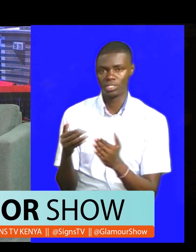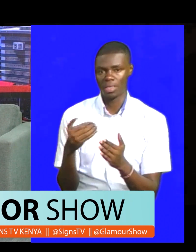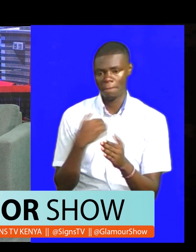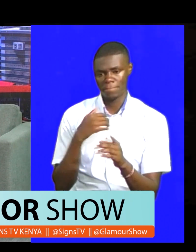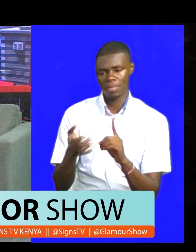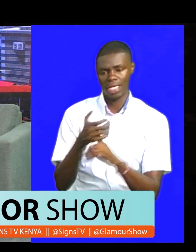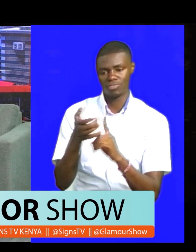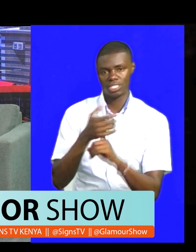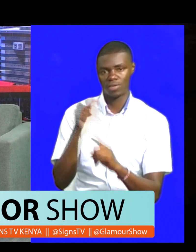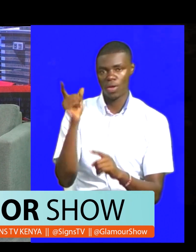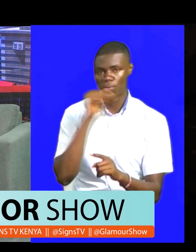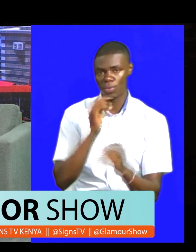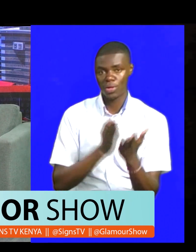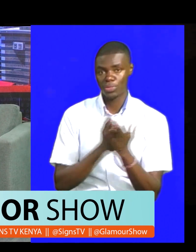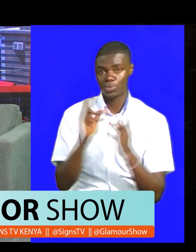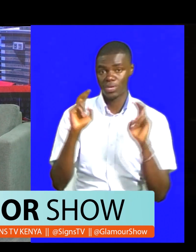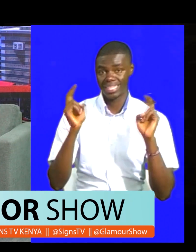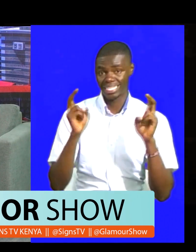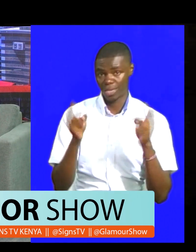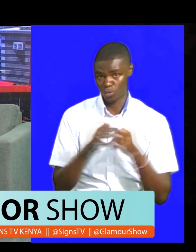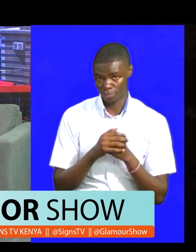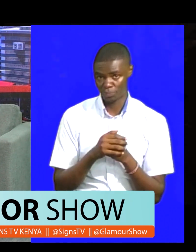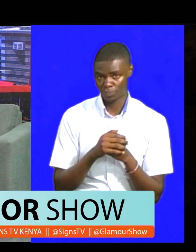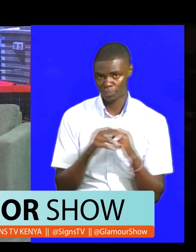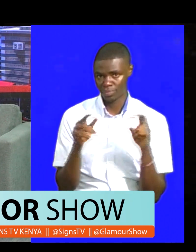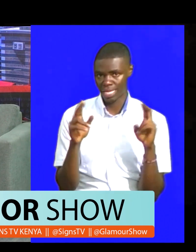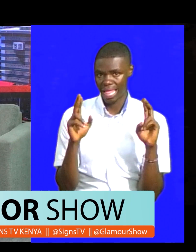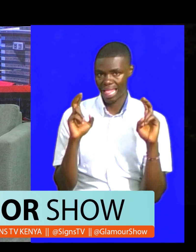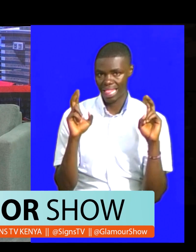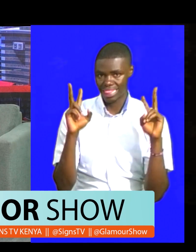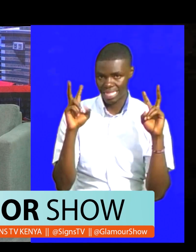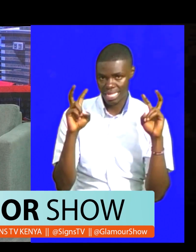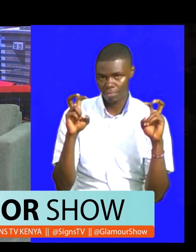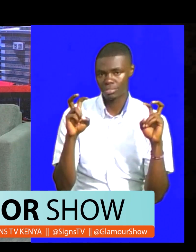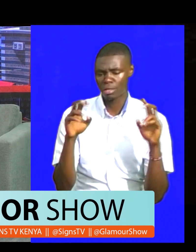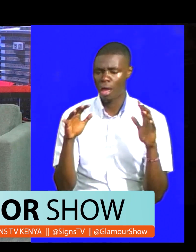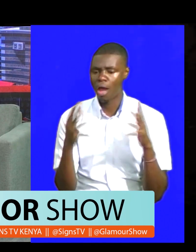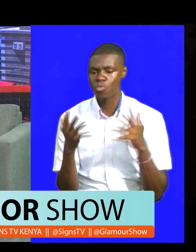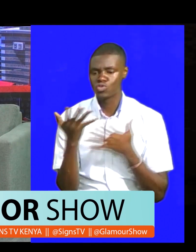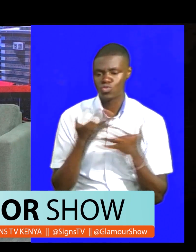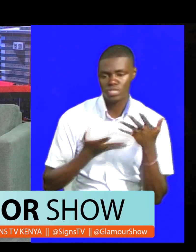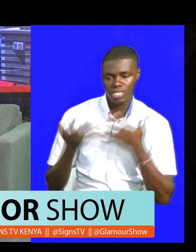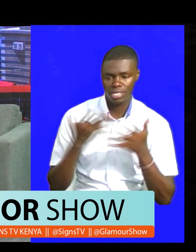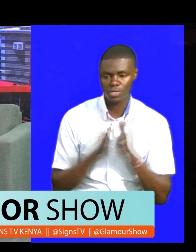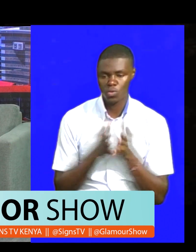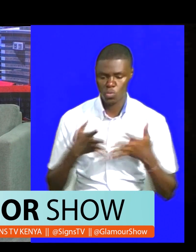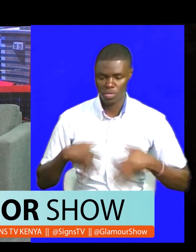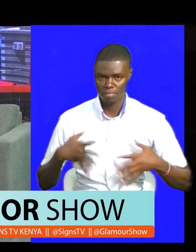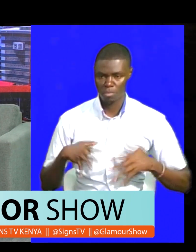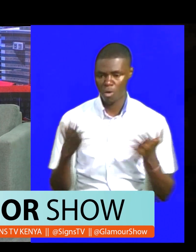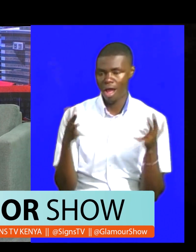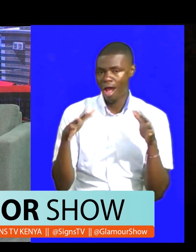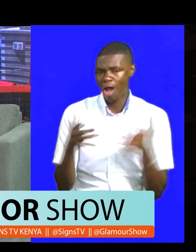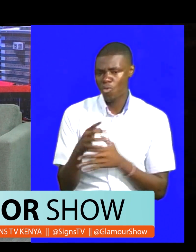to achieve through this title, the um, how to interact with people, how